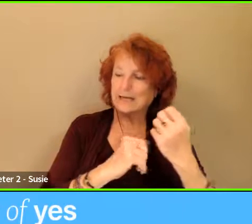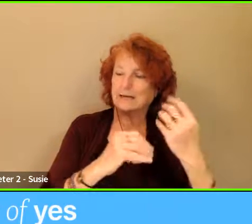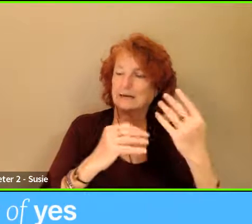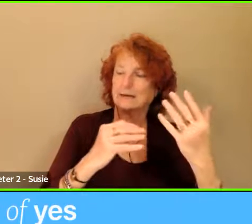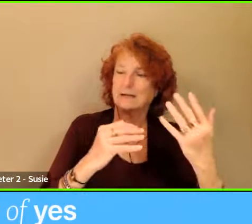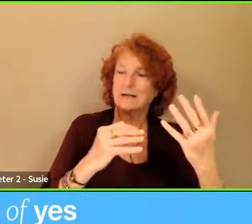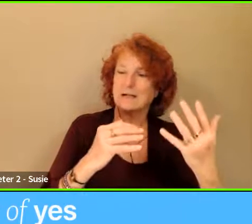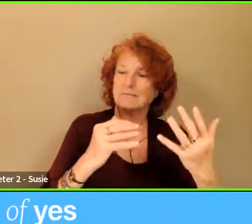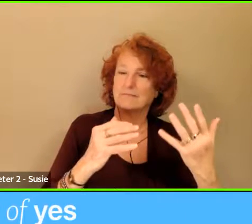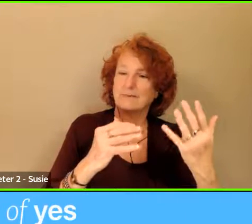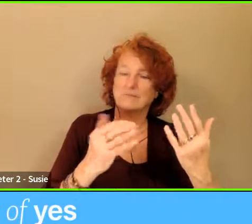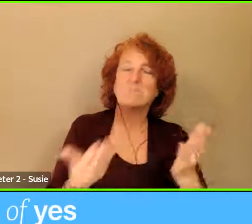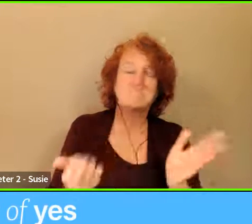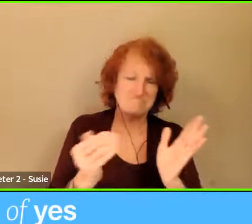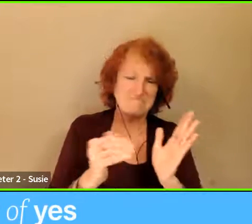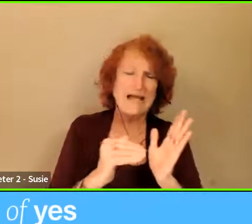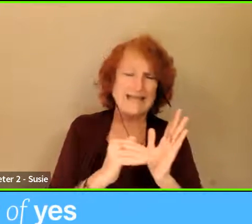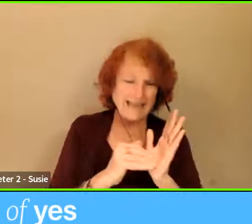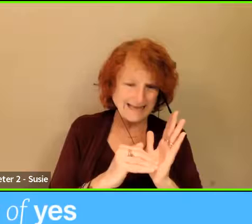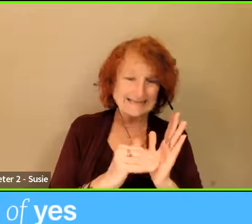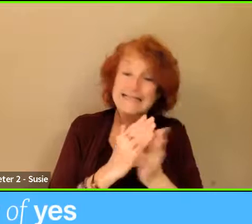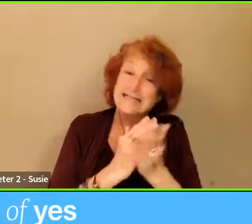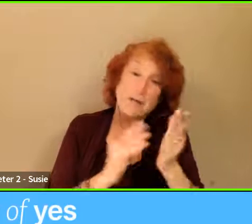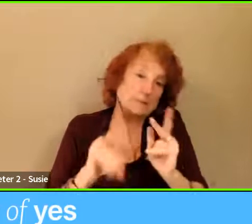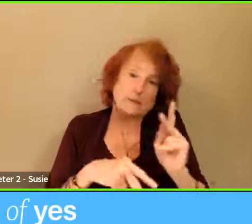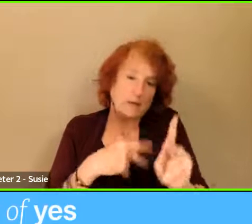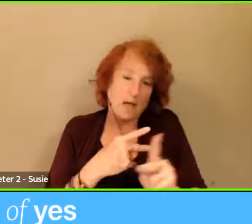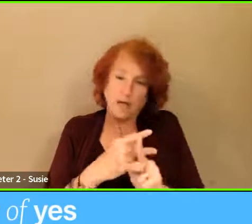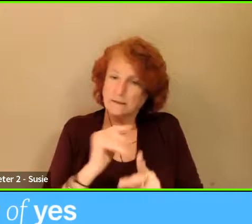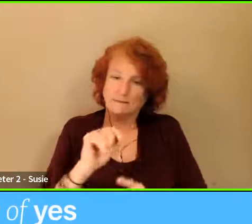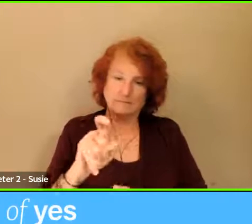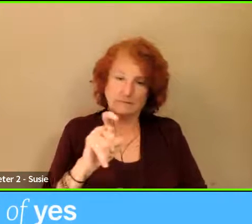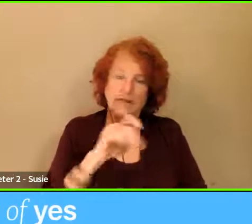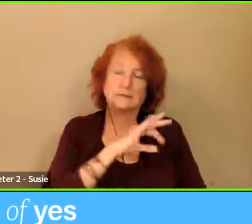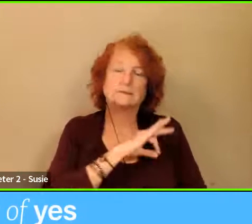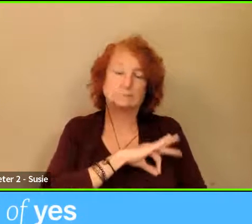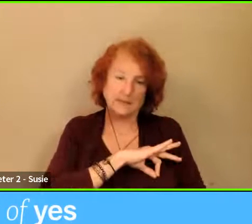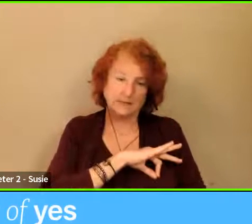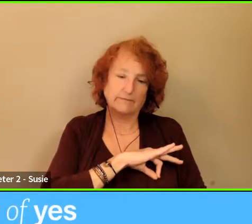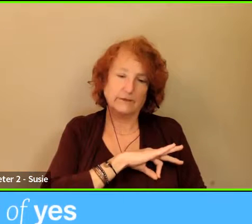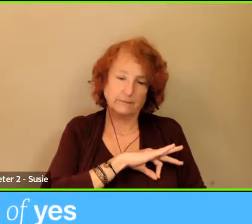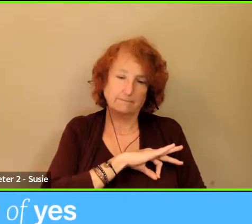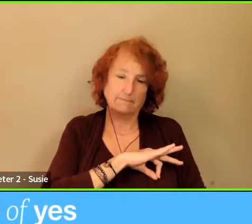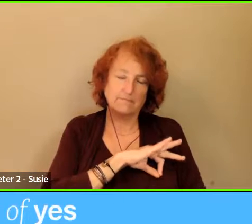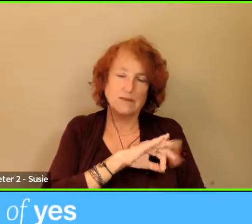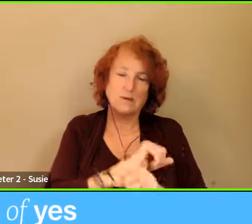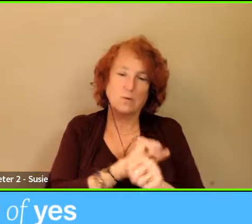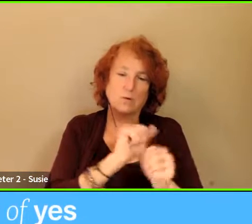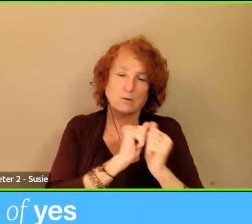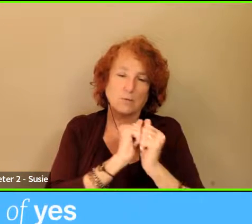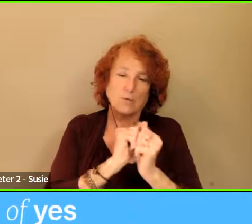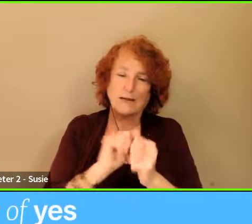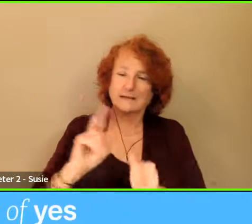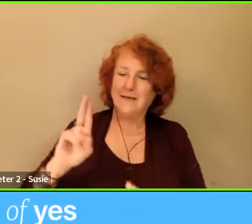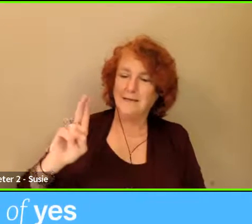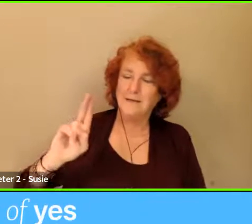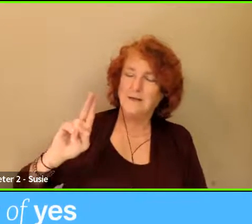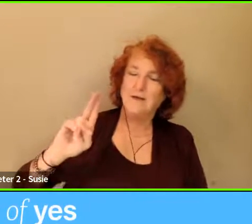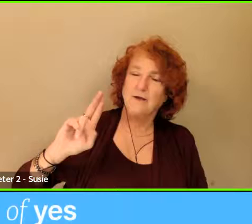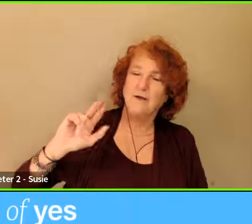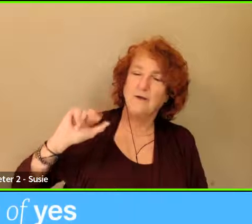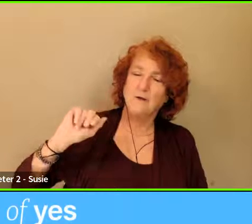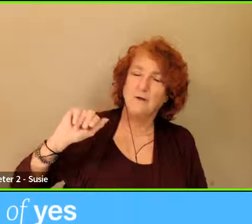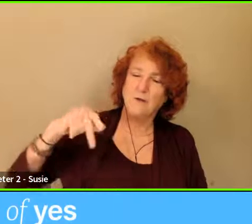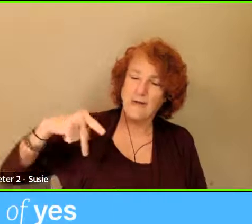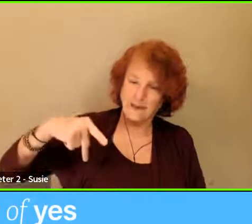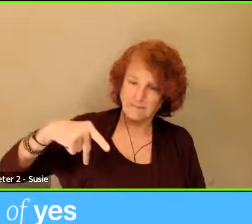for a renewal in some form of a tax benefit that will work in conjunction with UAP to